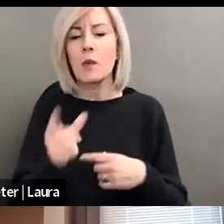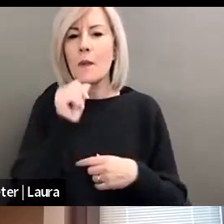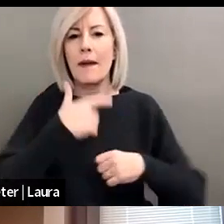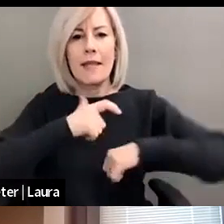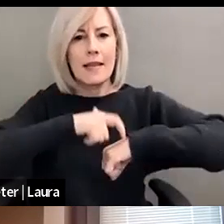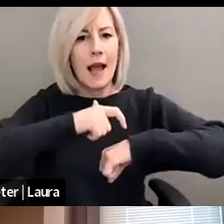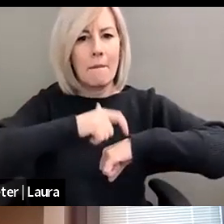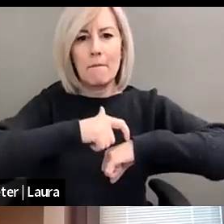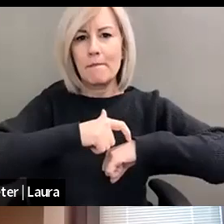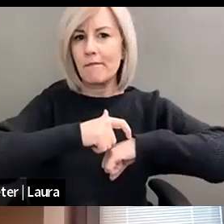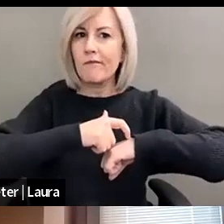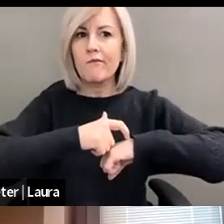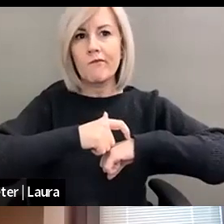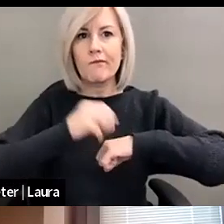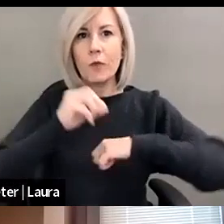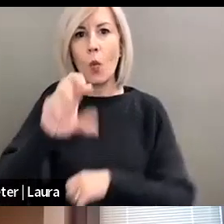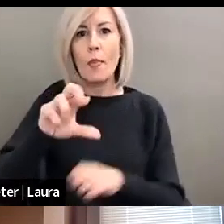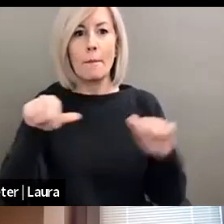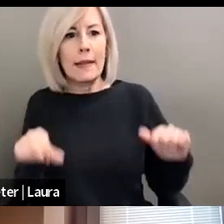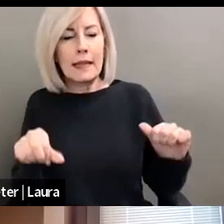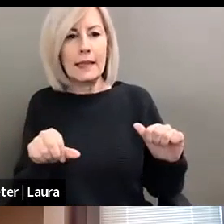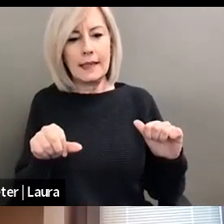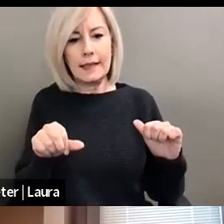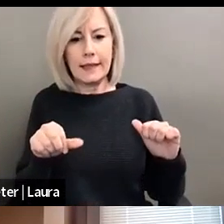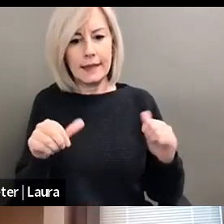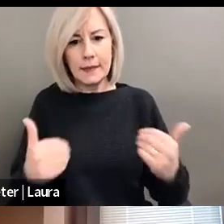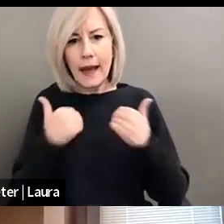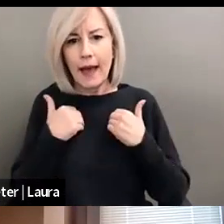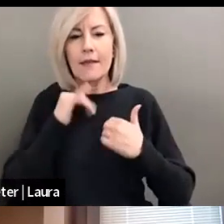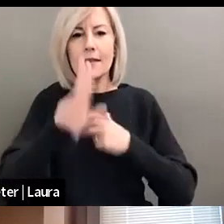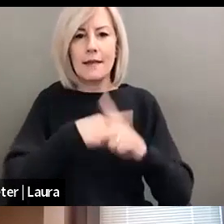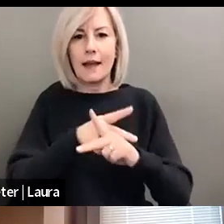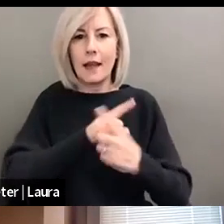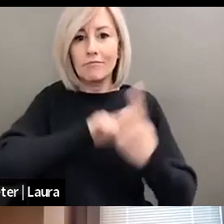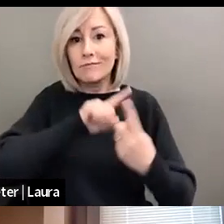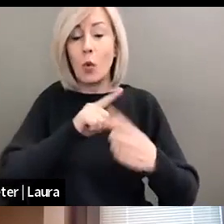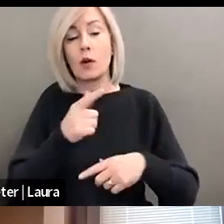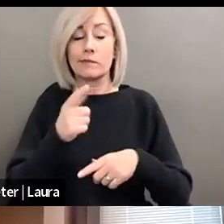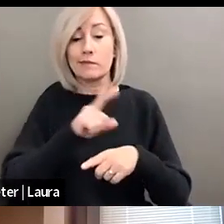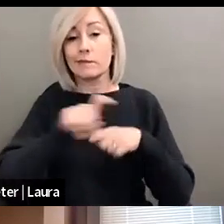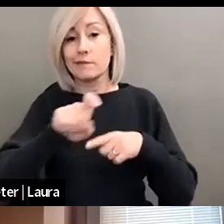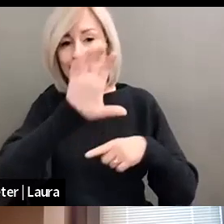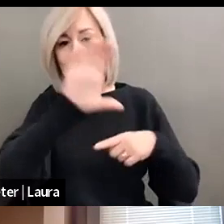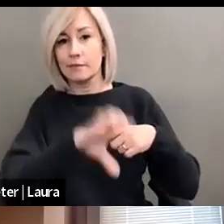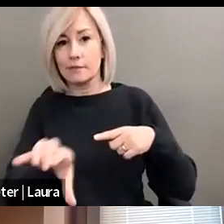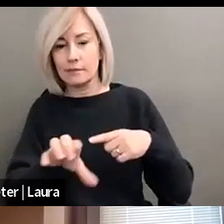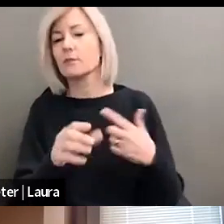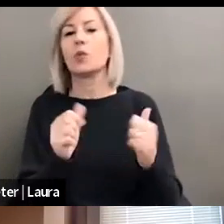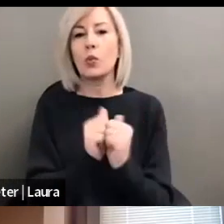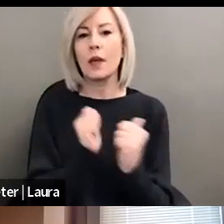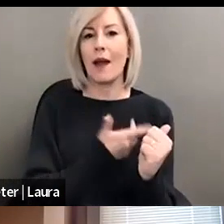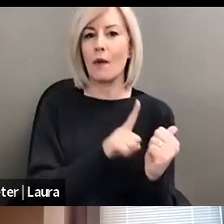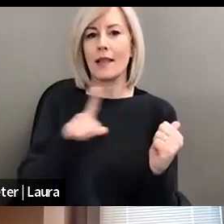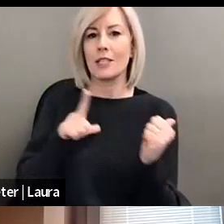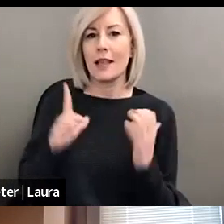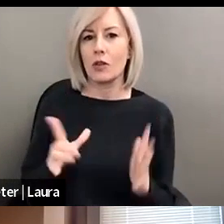time or have the ability to have this face-to-face or phone-in conversations with our legislators sometimes